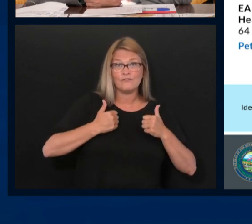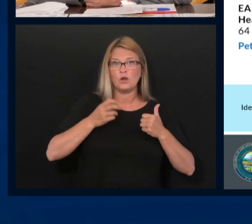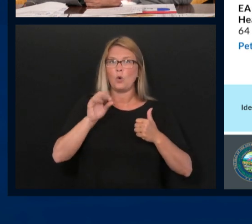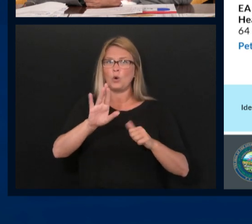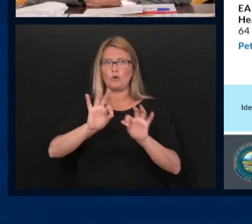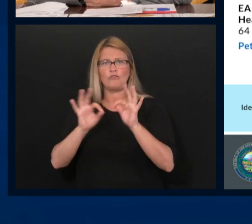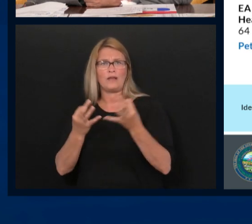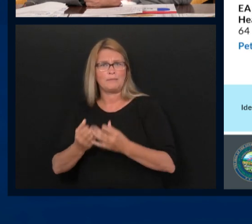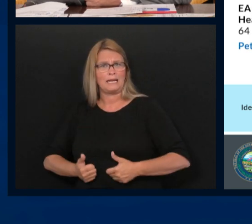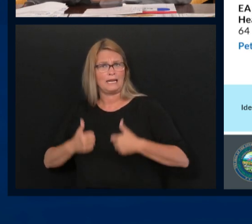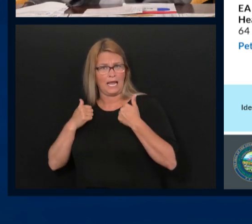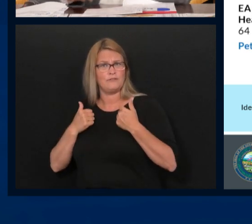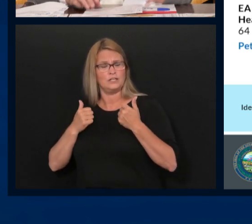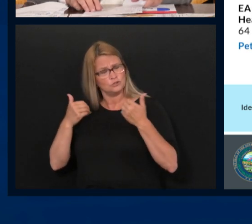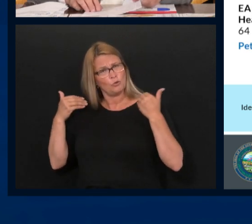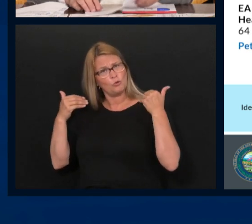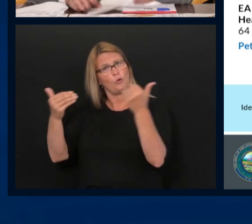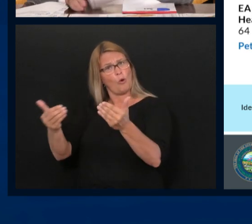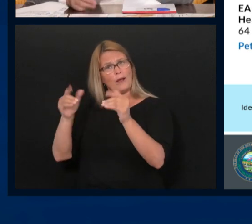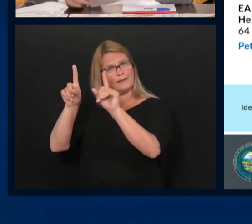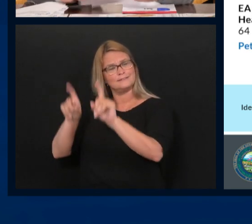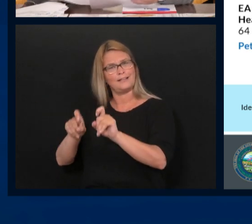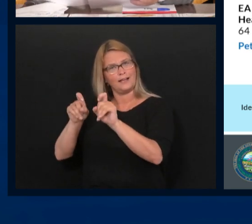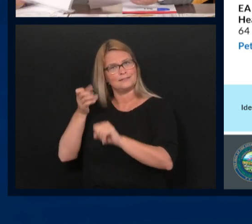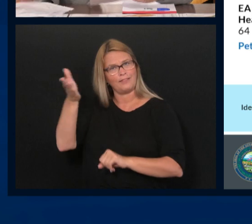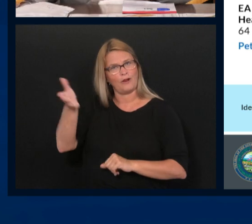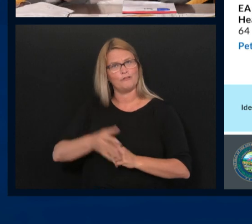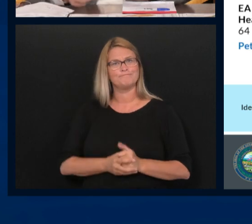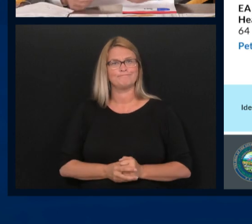loved ones. So come out and get tested, please.